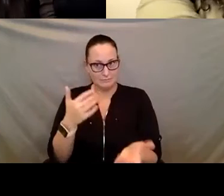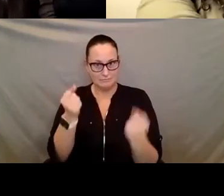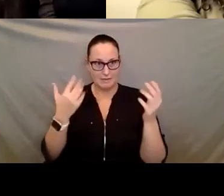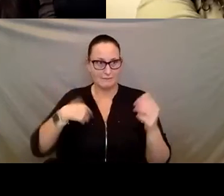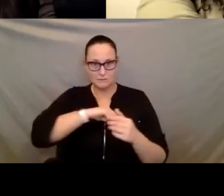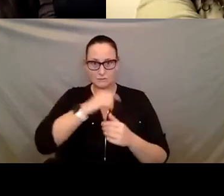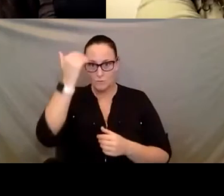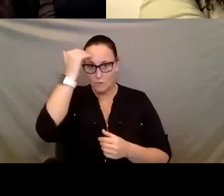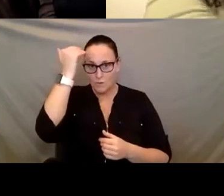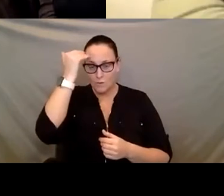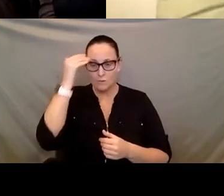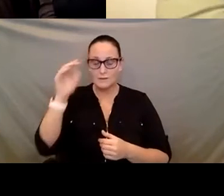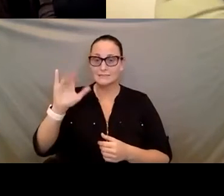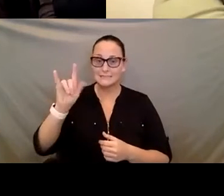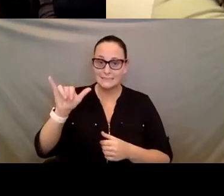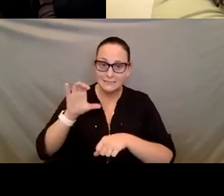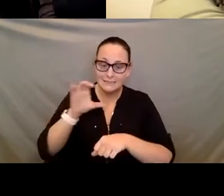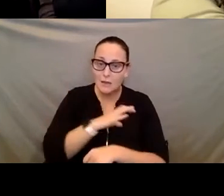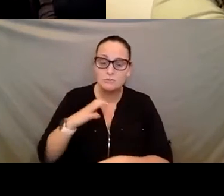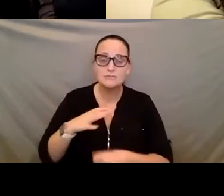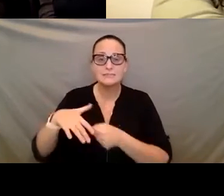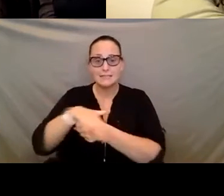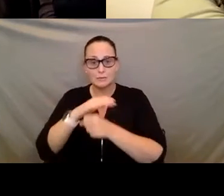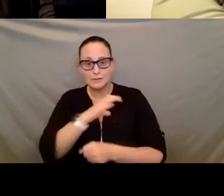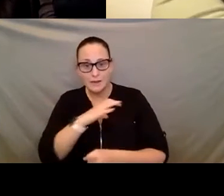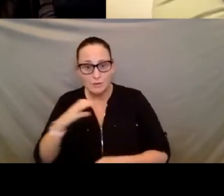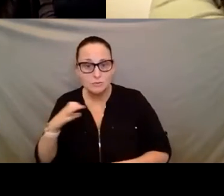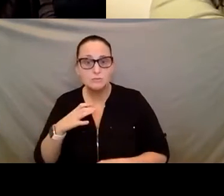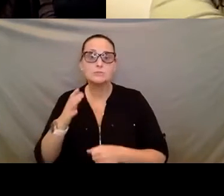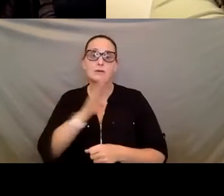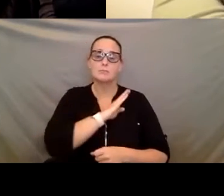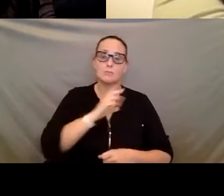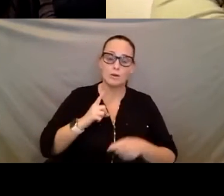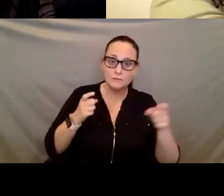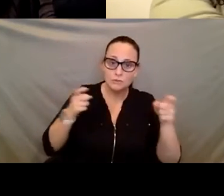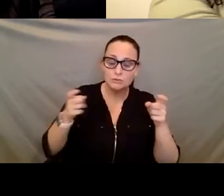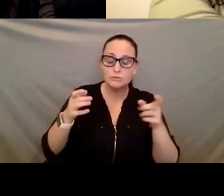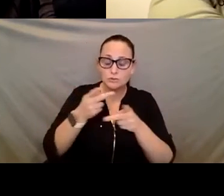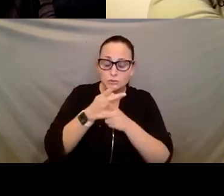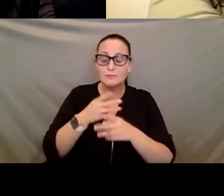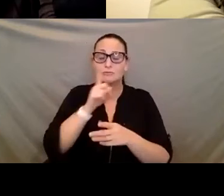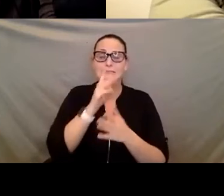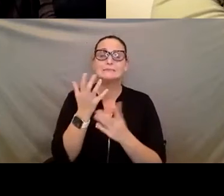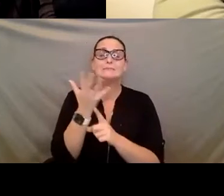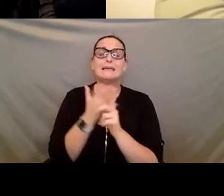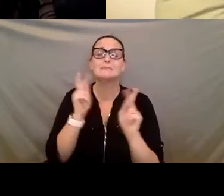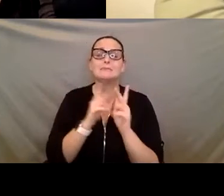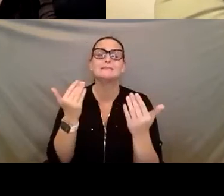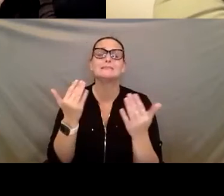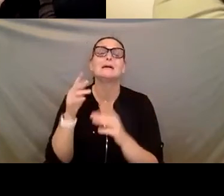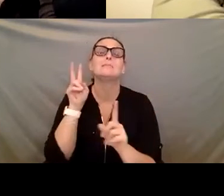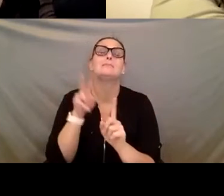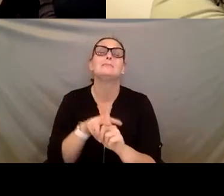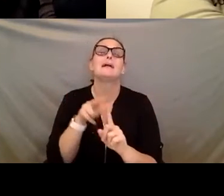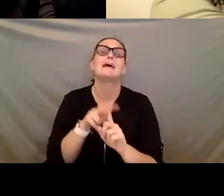us know, city councils, neighborhood councils, board of supervisors often are begging people to apply for appointment to